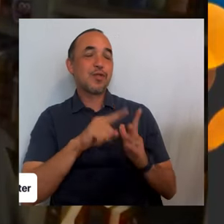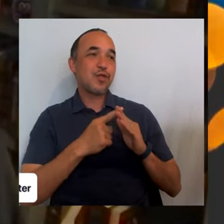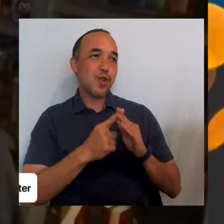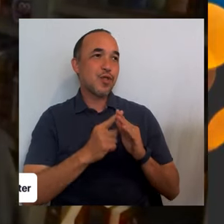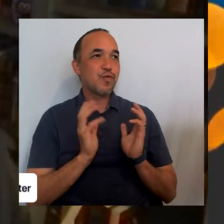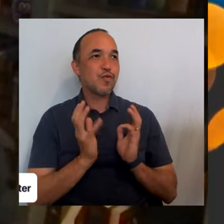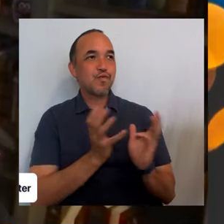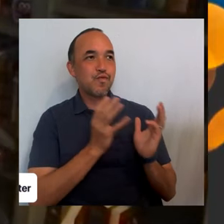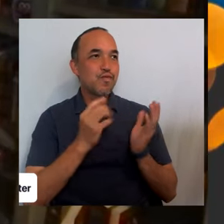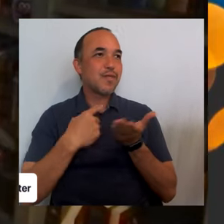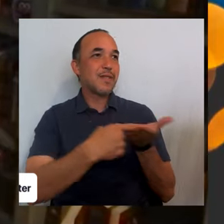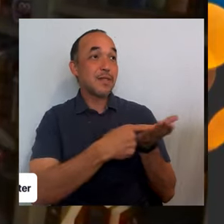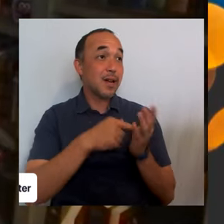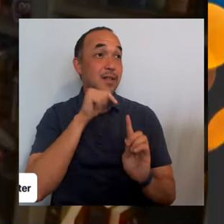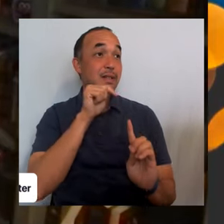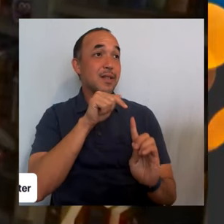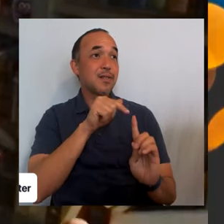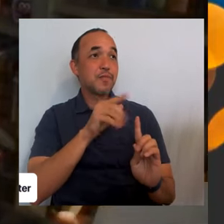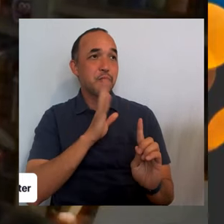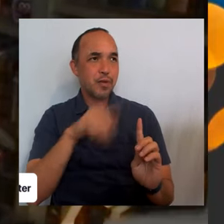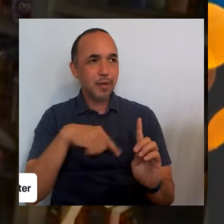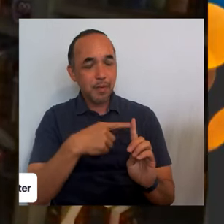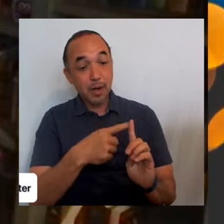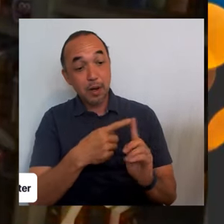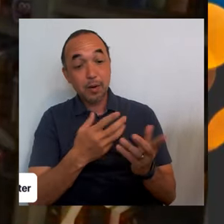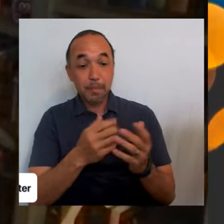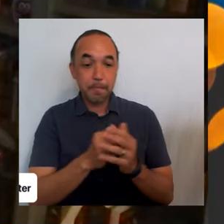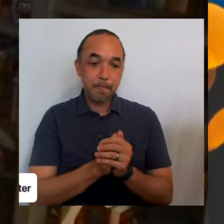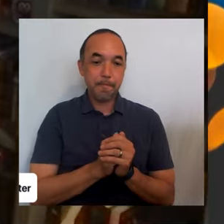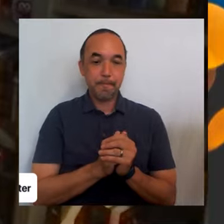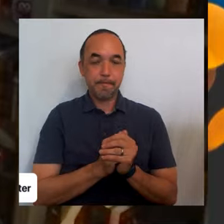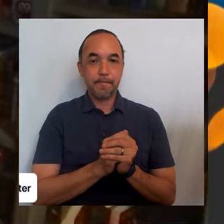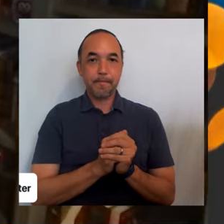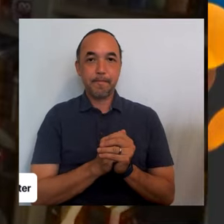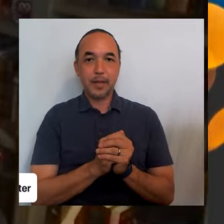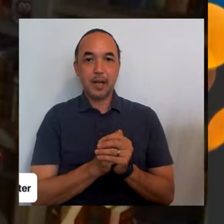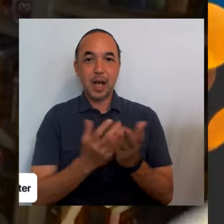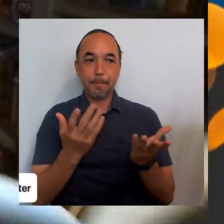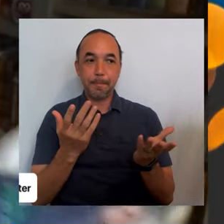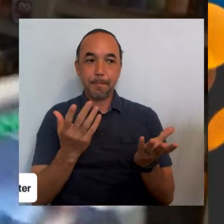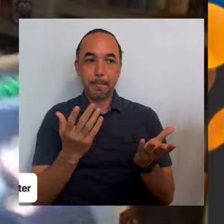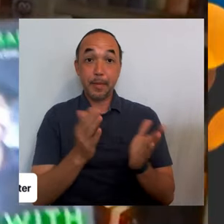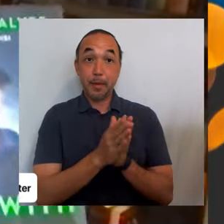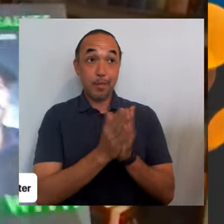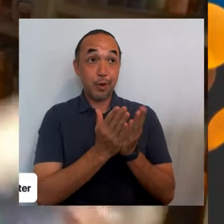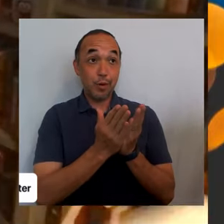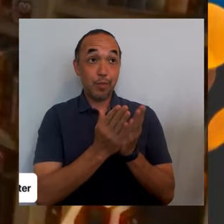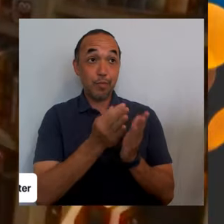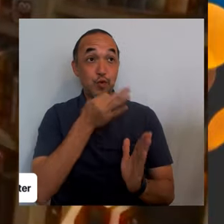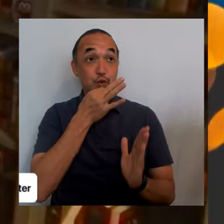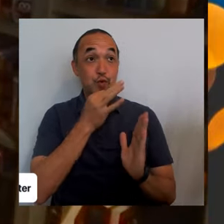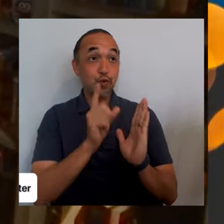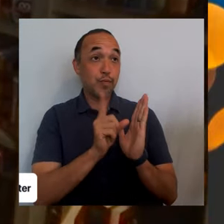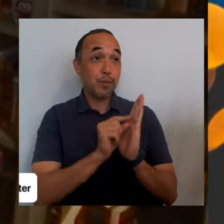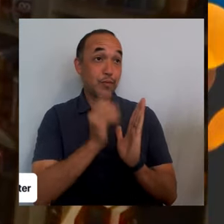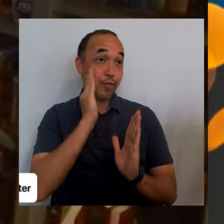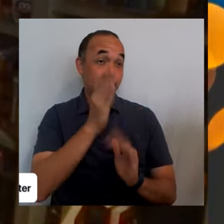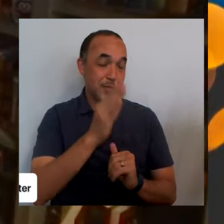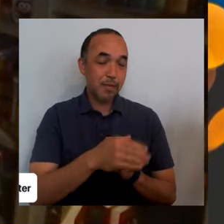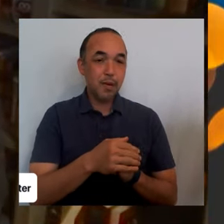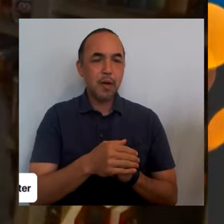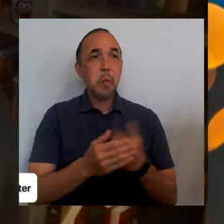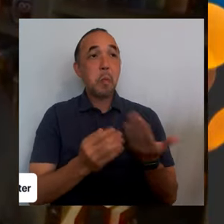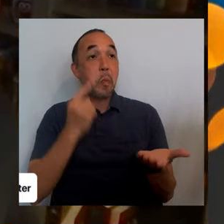had talked about the fact that a book is coming out. So we thought it'd be fun